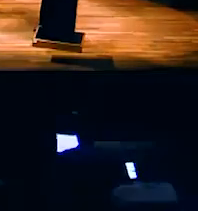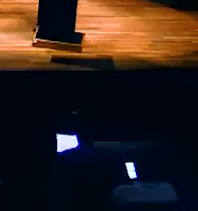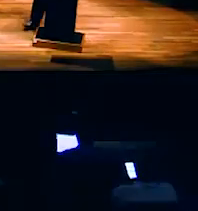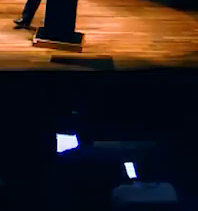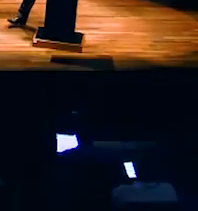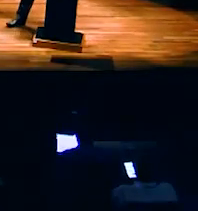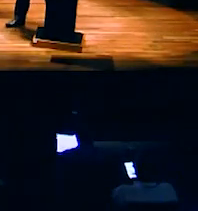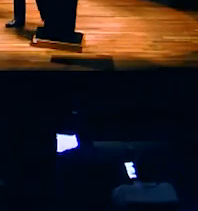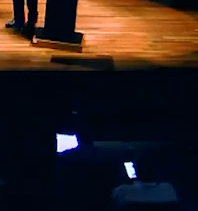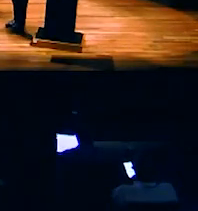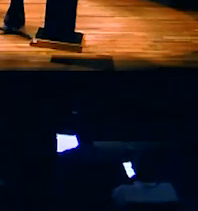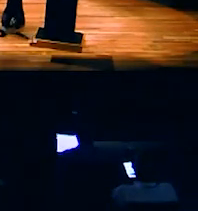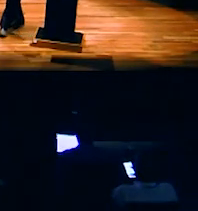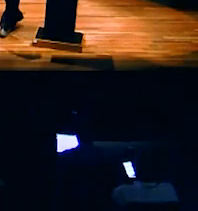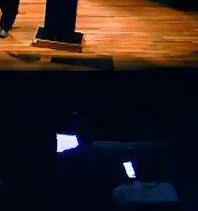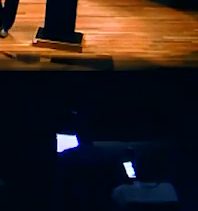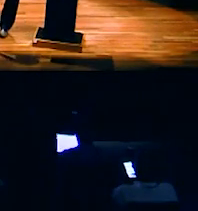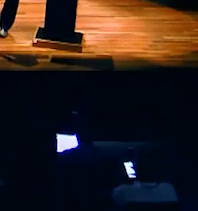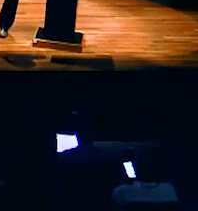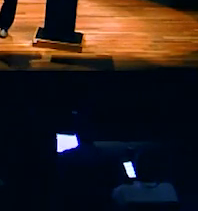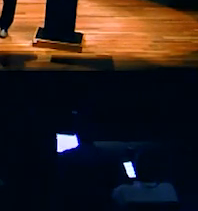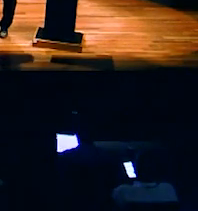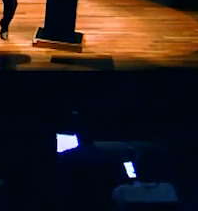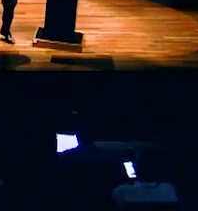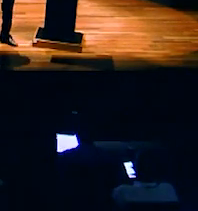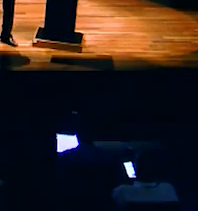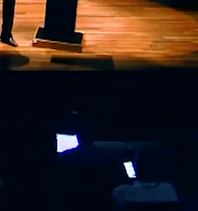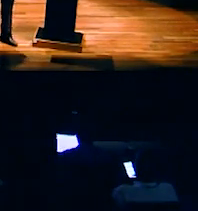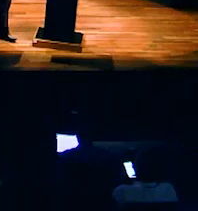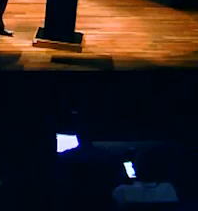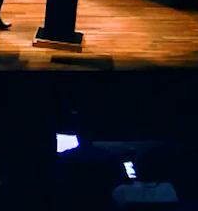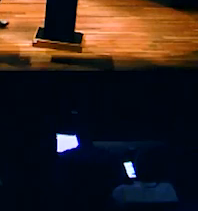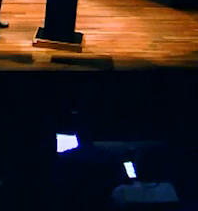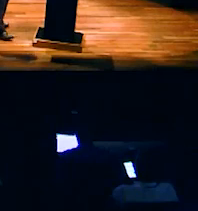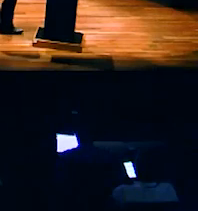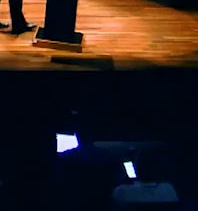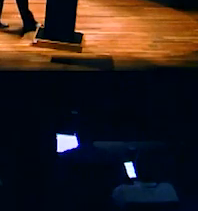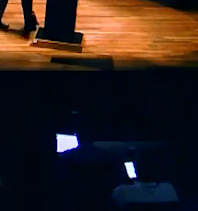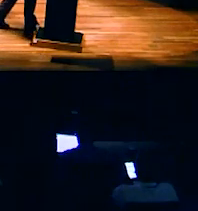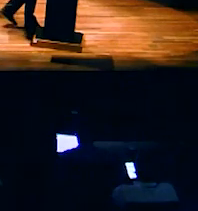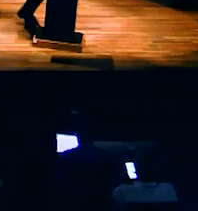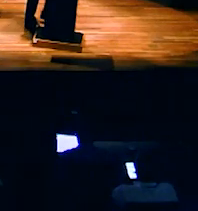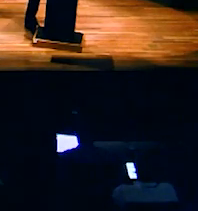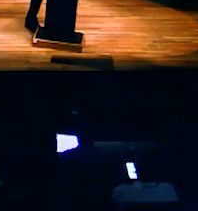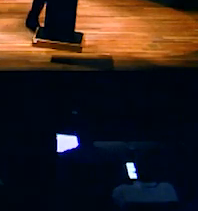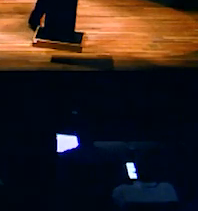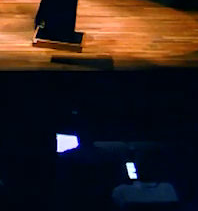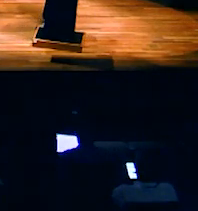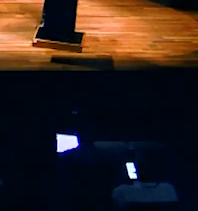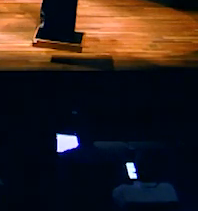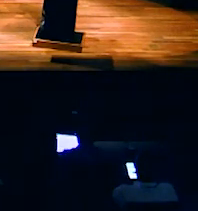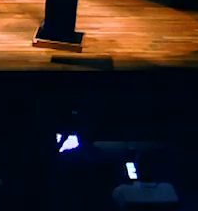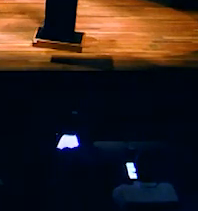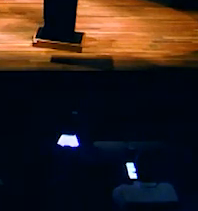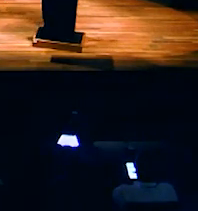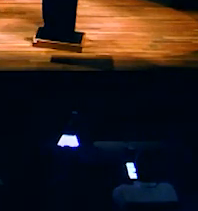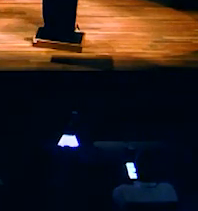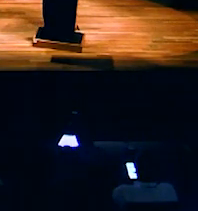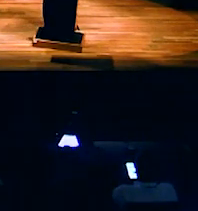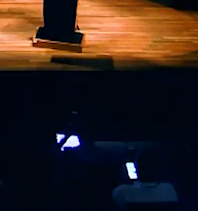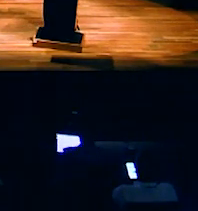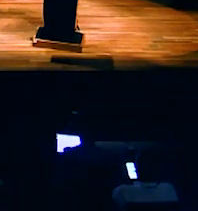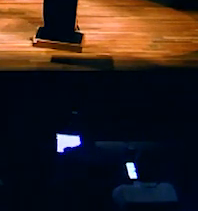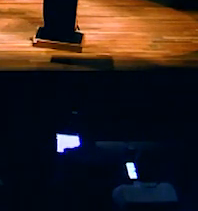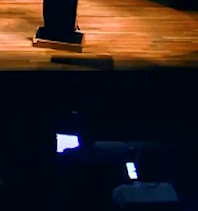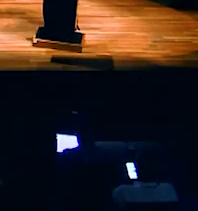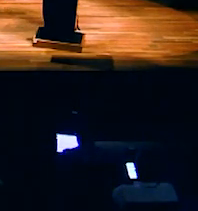Caros participantes, bom dia. Good morning, ladies and gentlemen. Thank you so much for coming back here on the second day of the seminar.